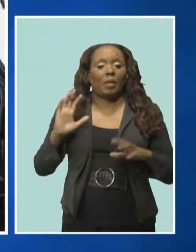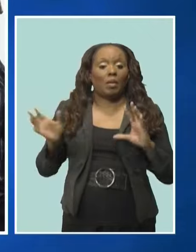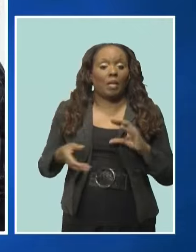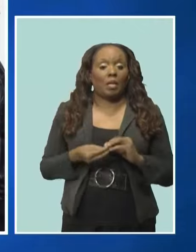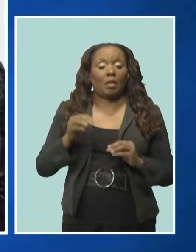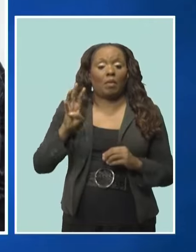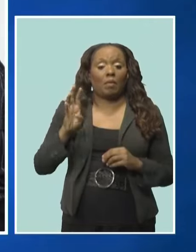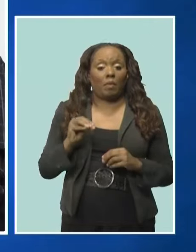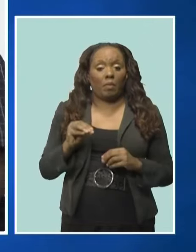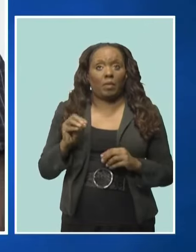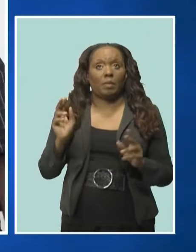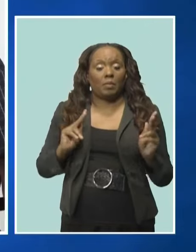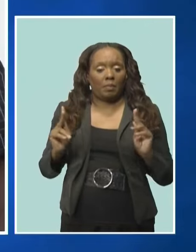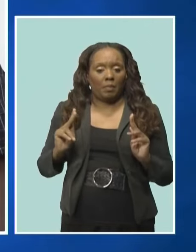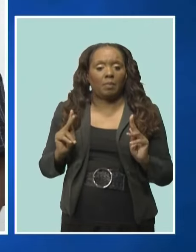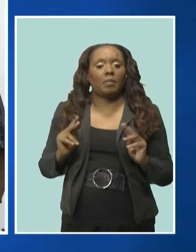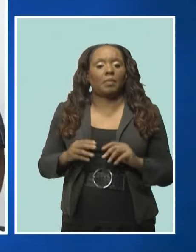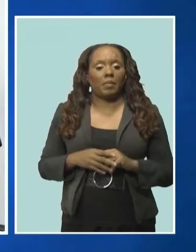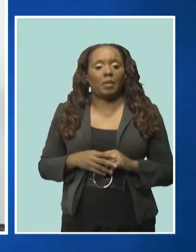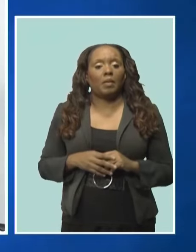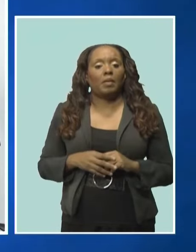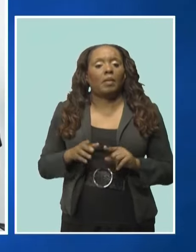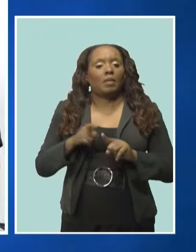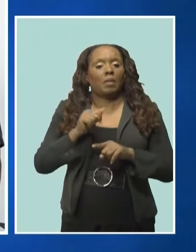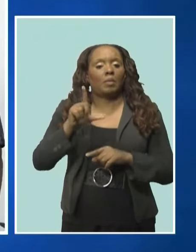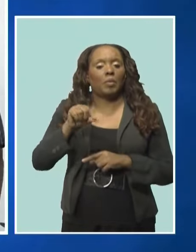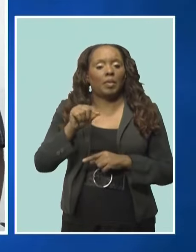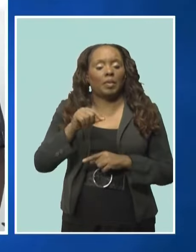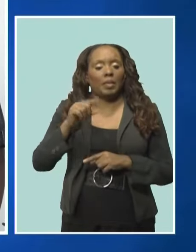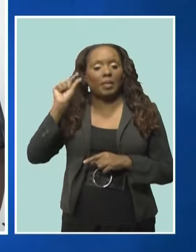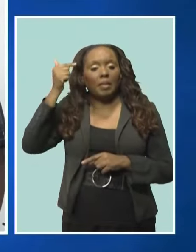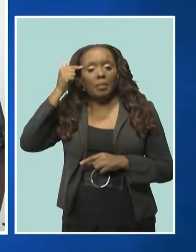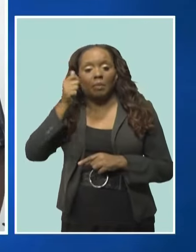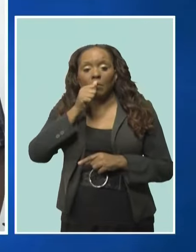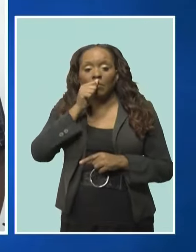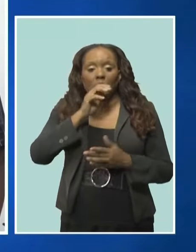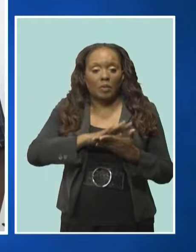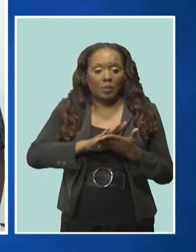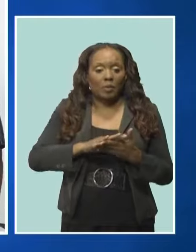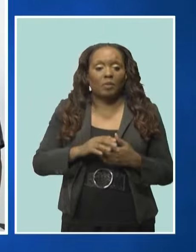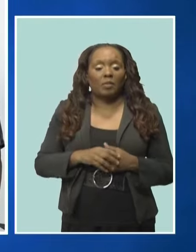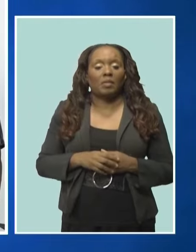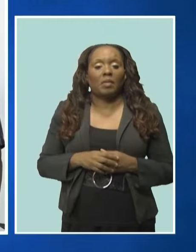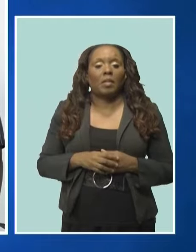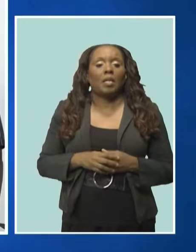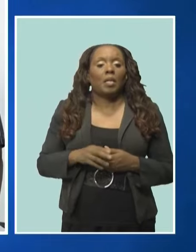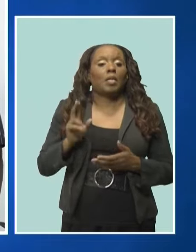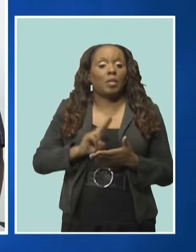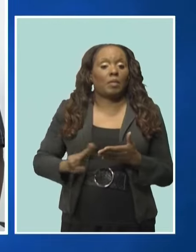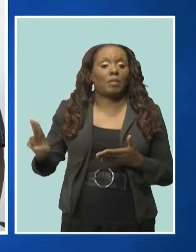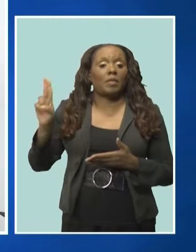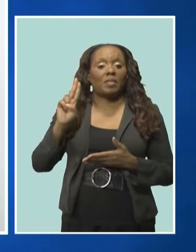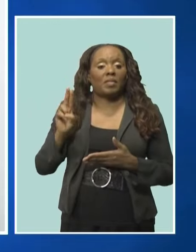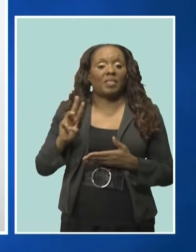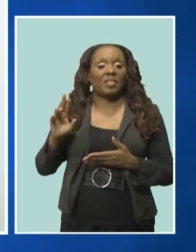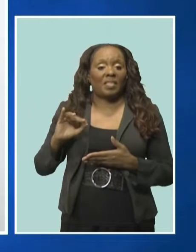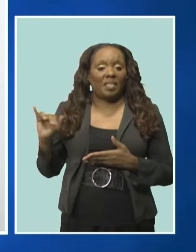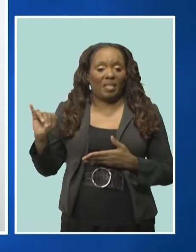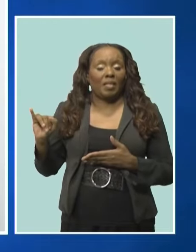entries, some from 20 public and private schools, University of the West Indies student Akibulan Toa won the